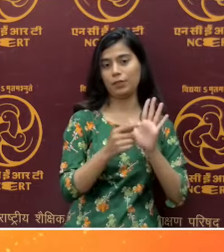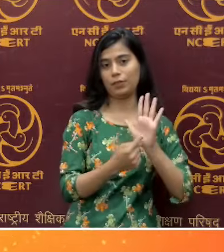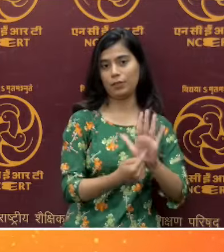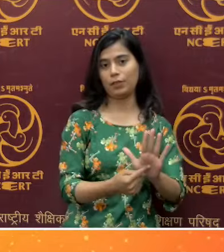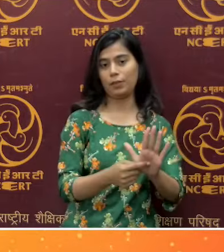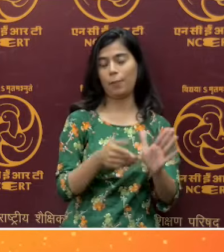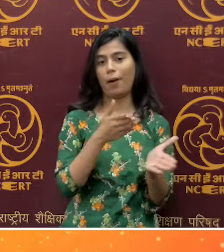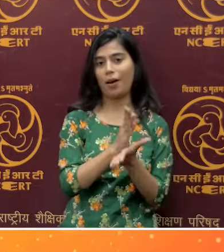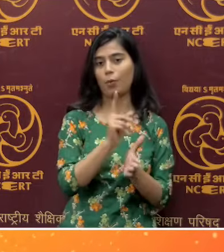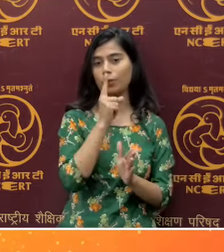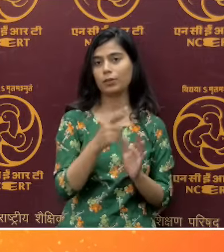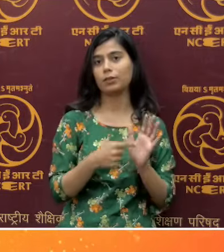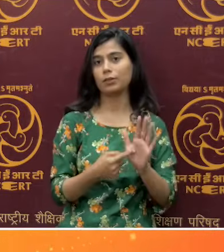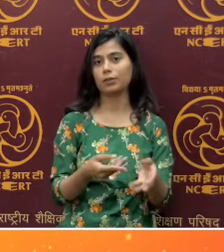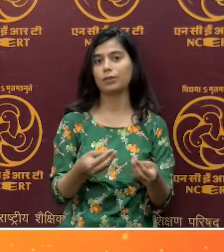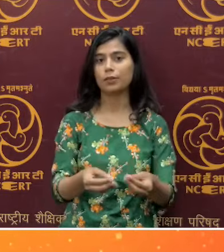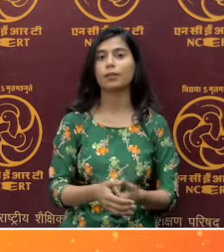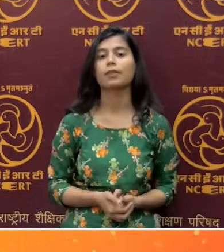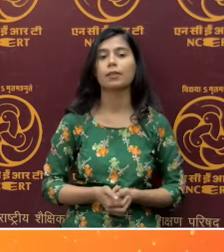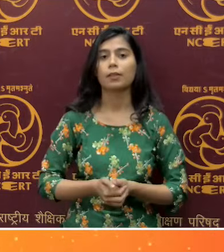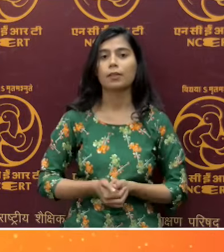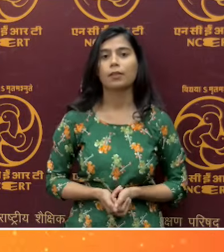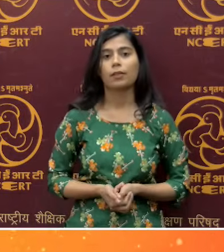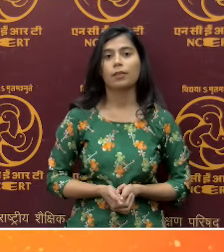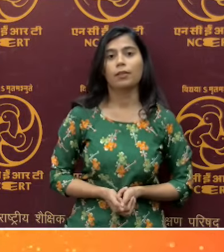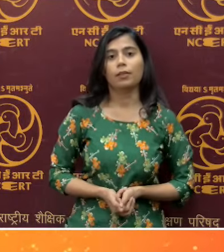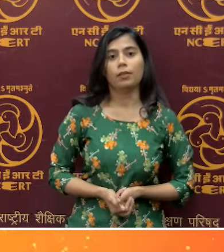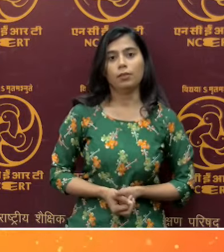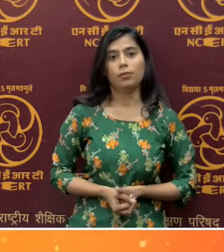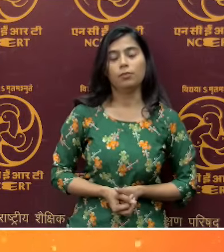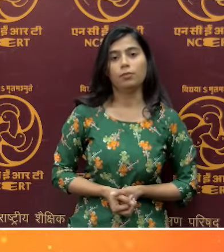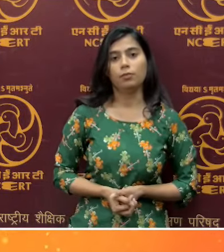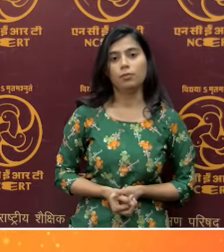part 1. Over to you, Devesh.